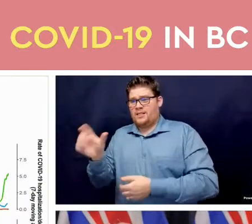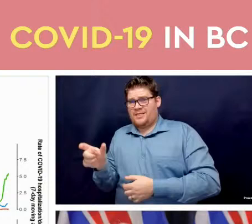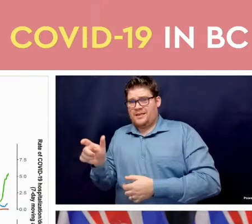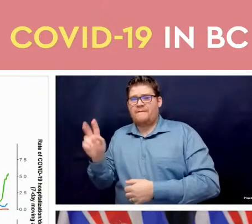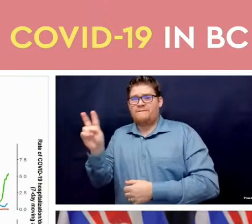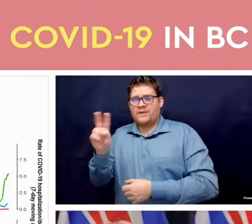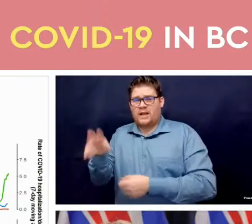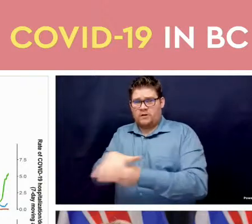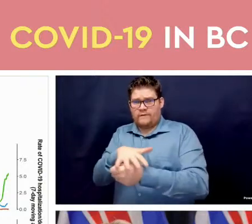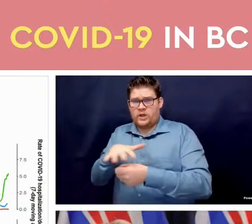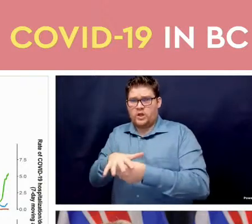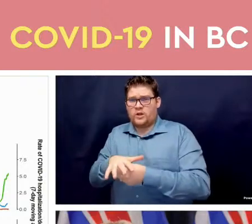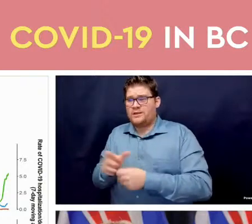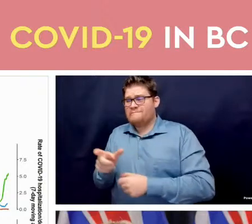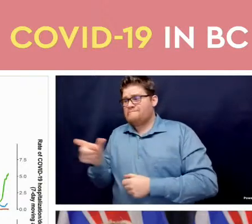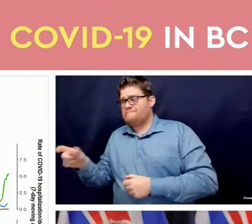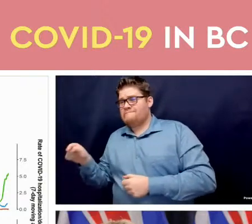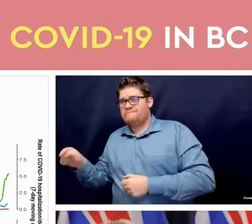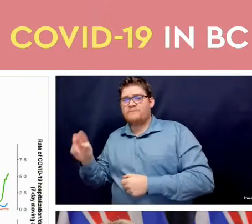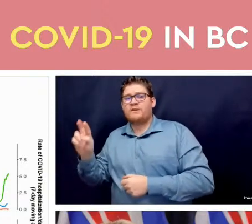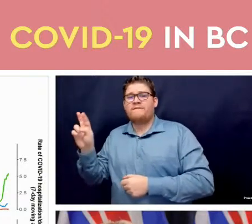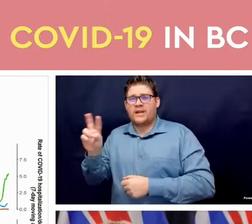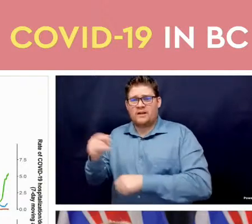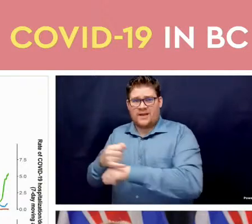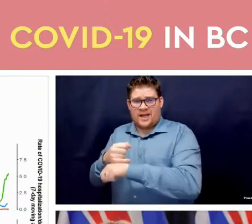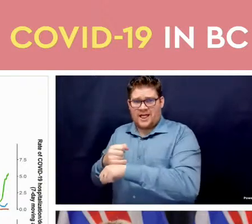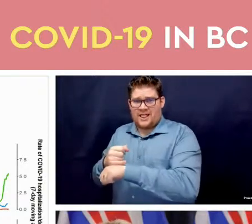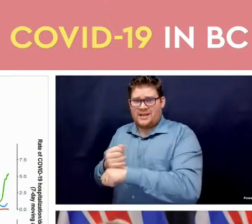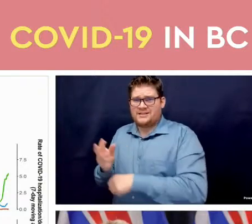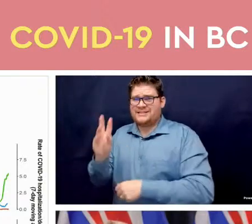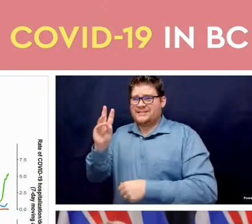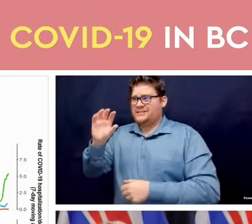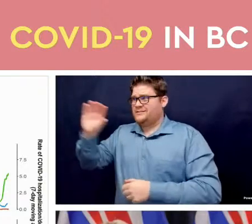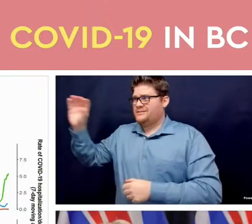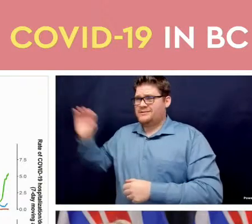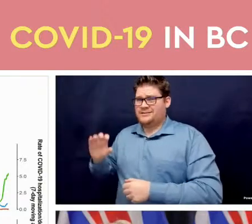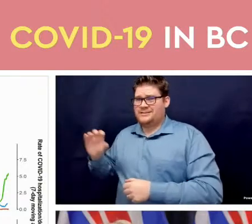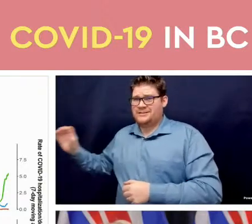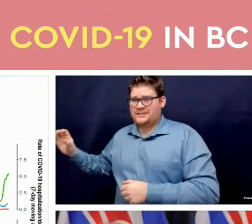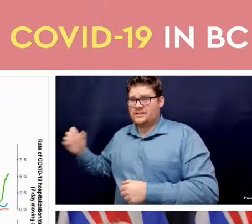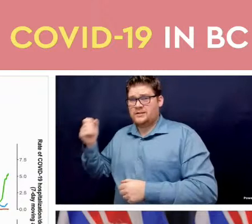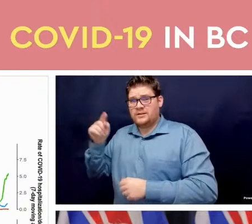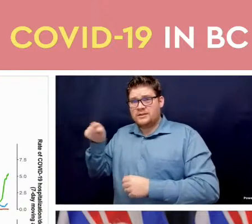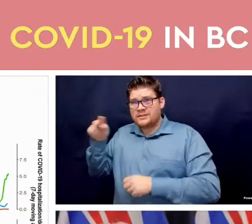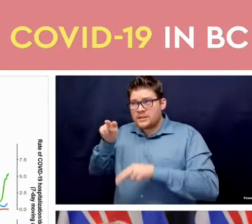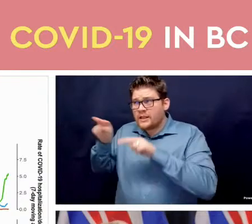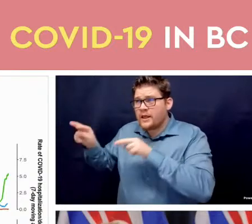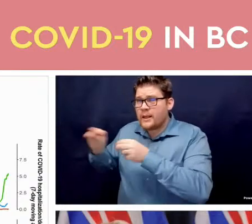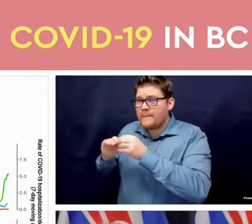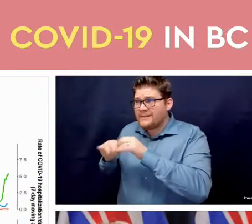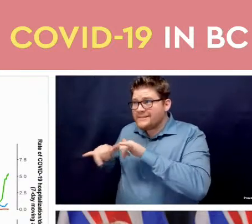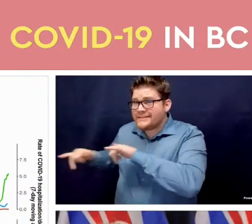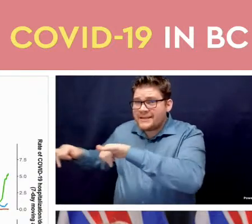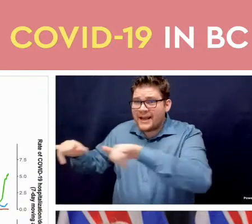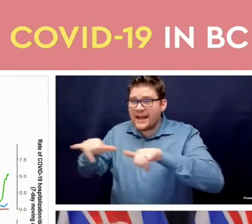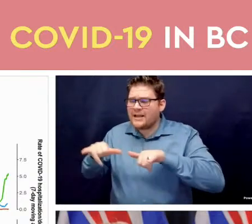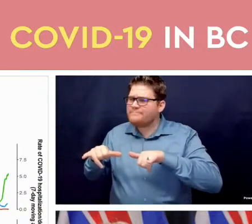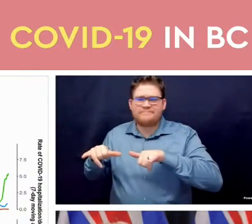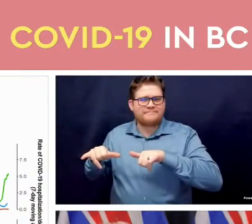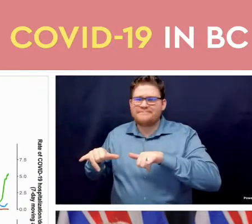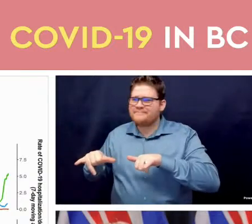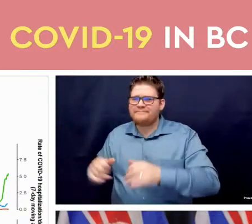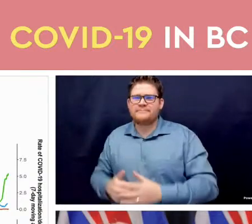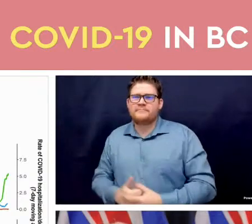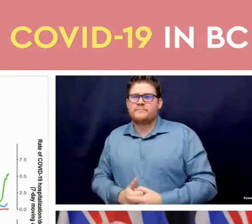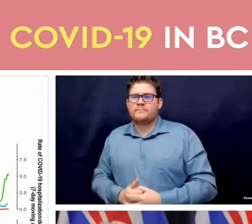community later than in other parts of the province, but it really is the highly populous Lower Mainland that is driving the epidemic curve for